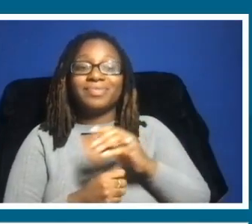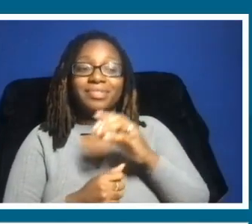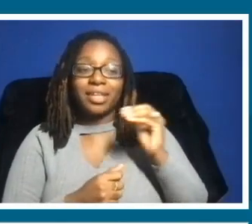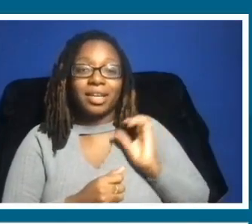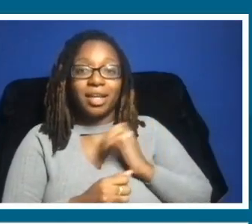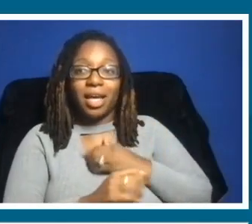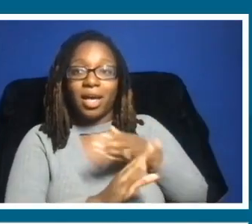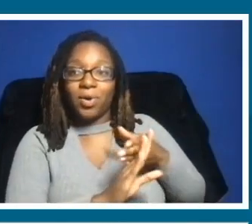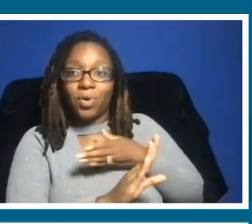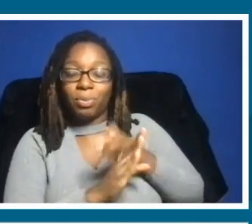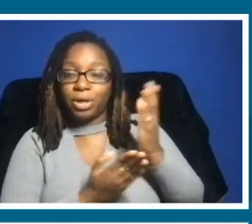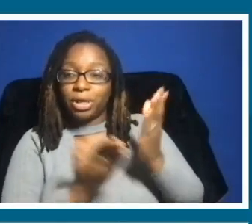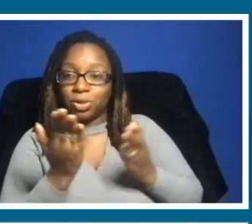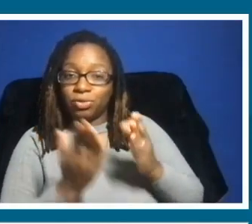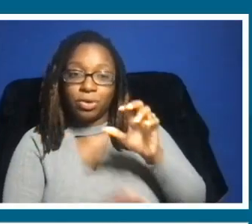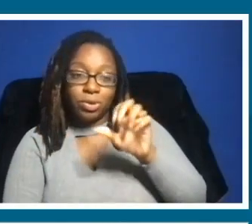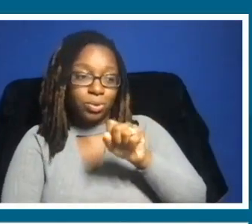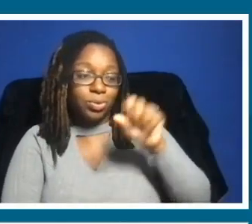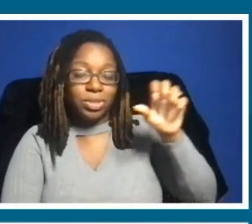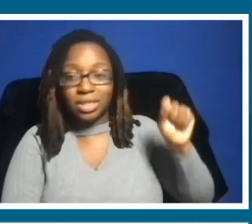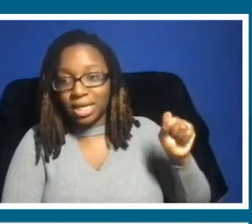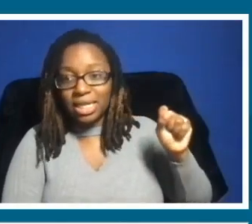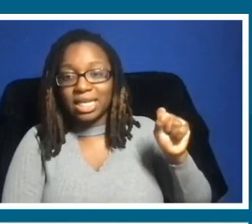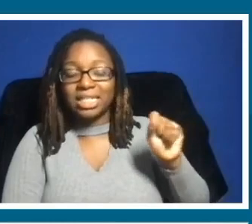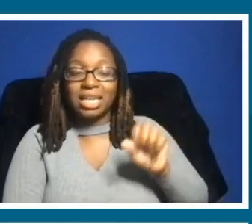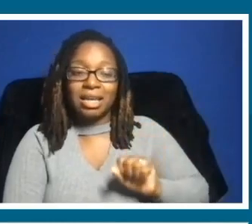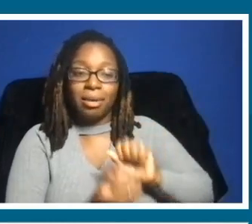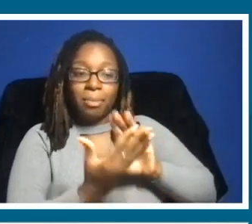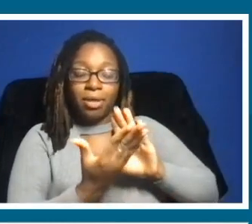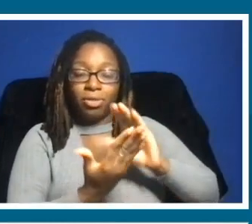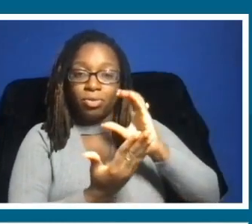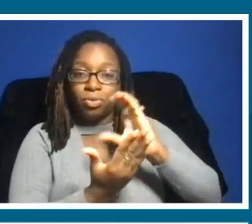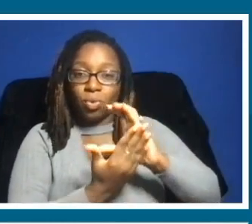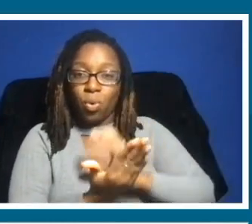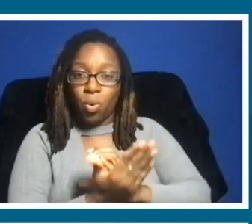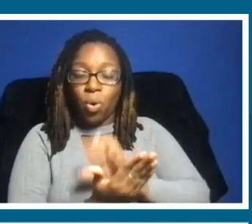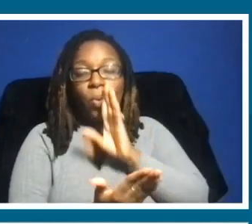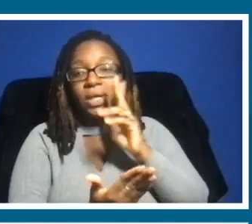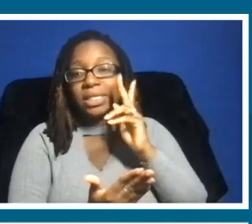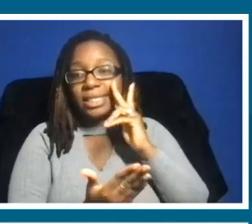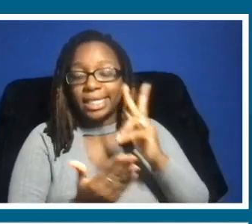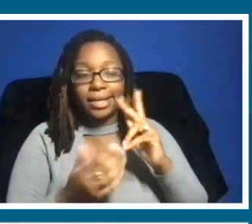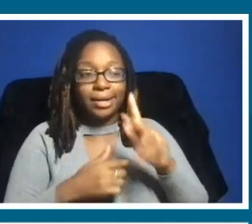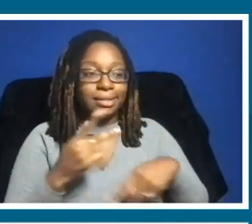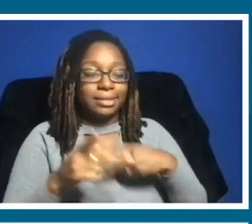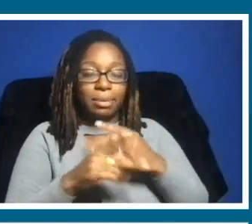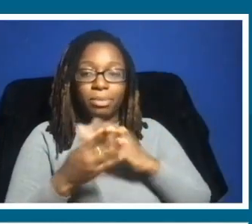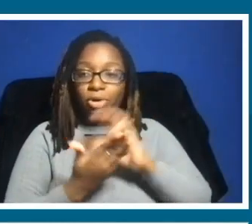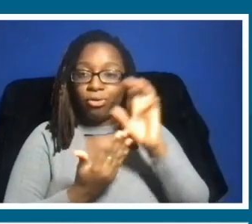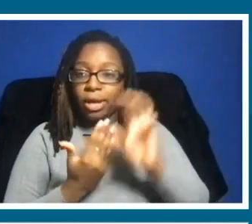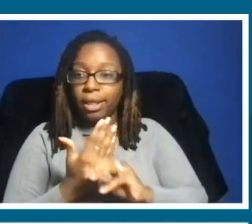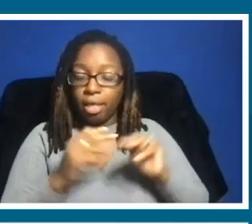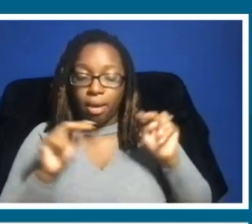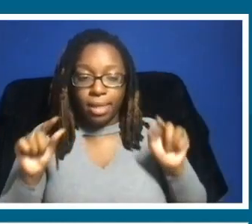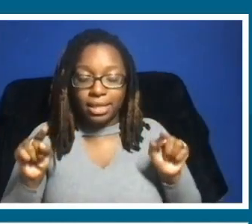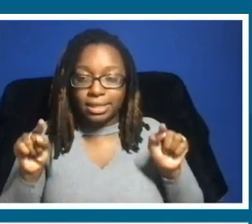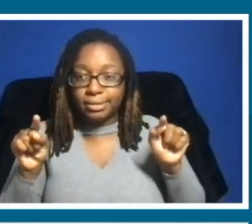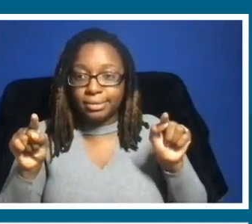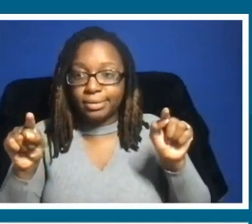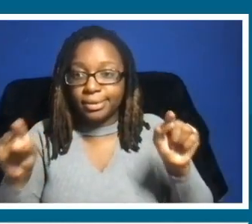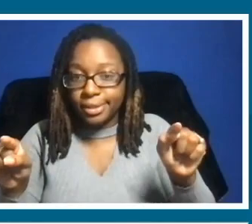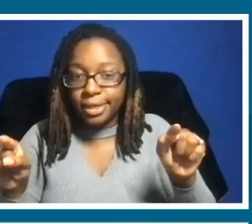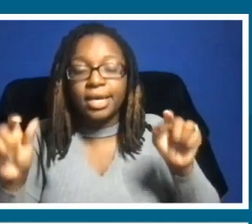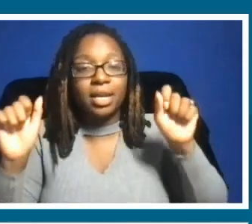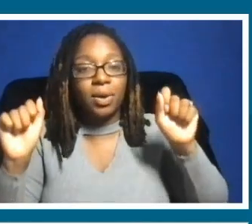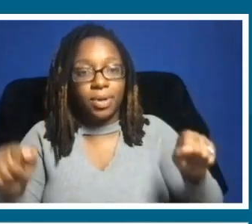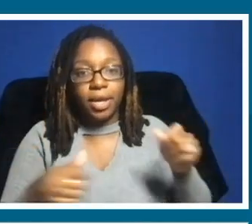social studies methods course to work on a vertically aligned curricula that can be shared out. And